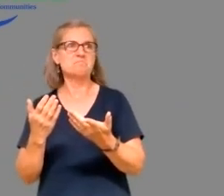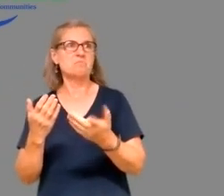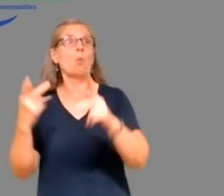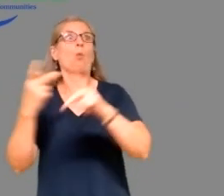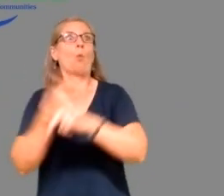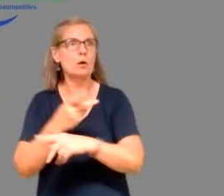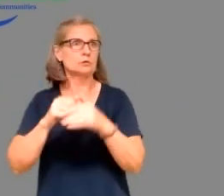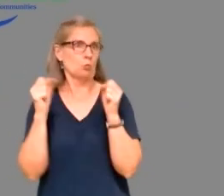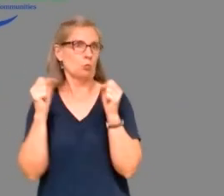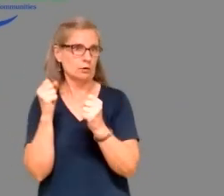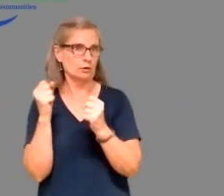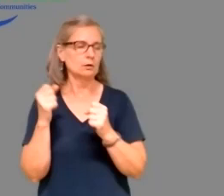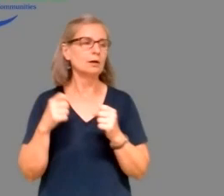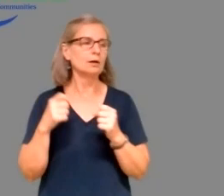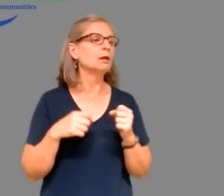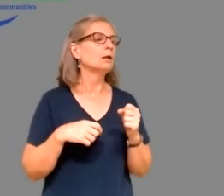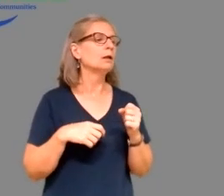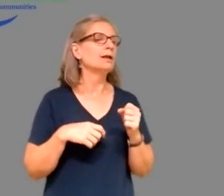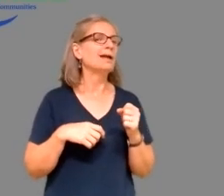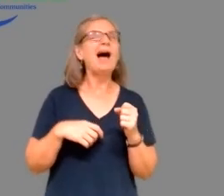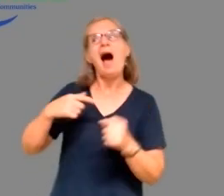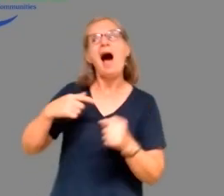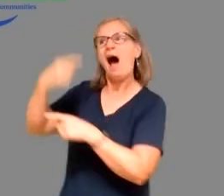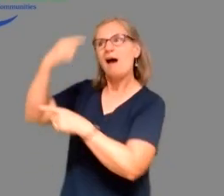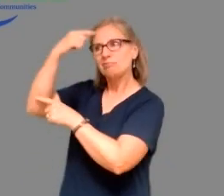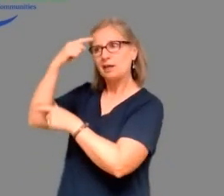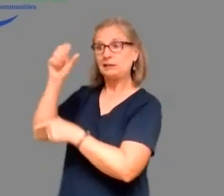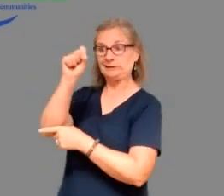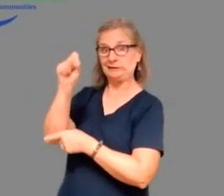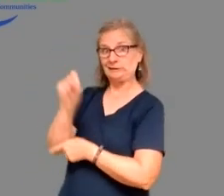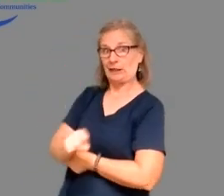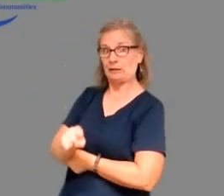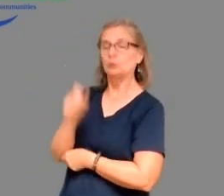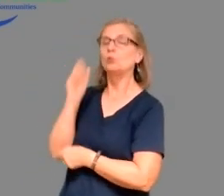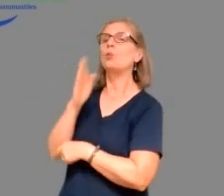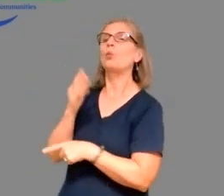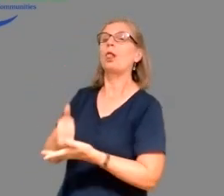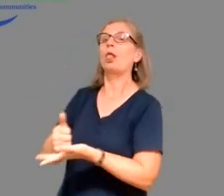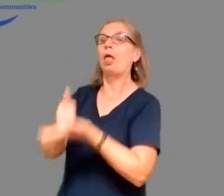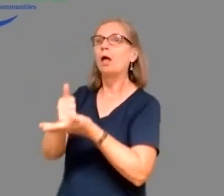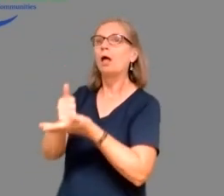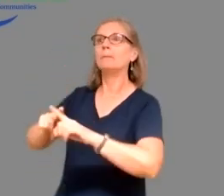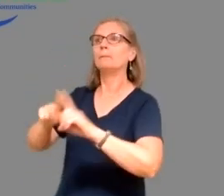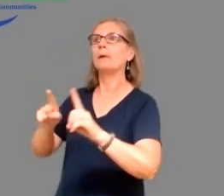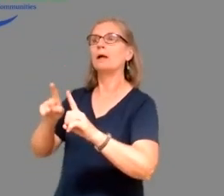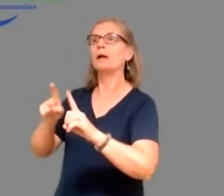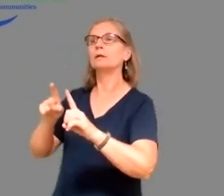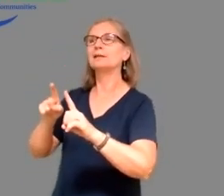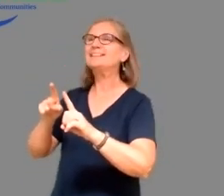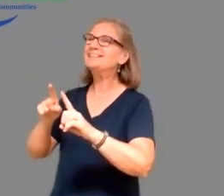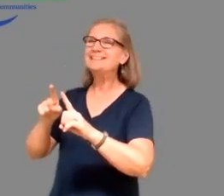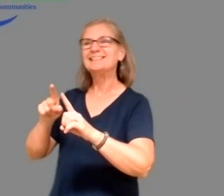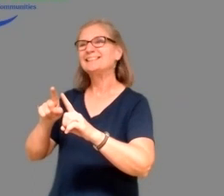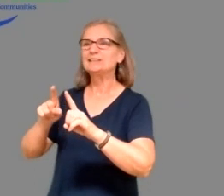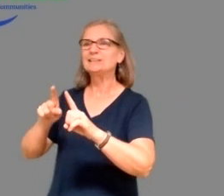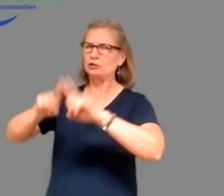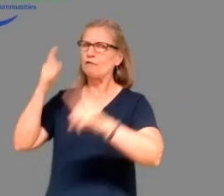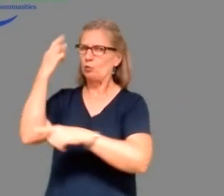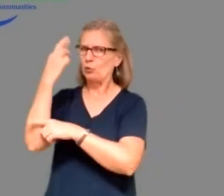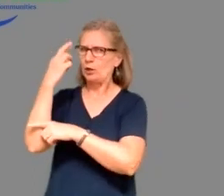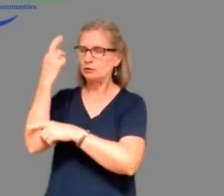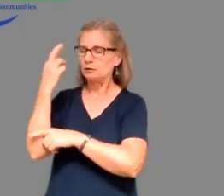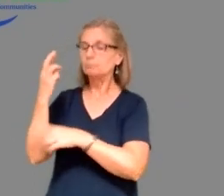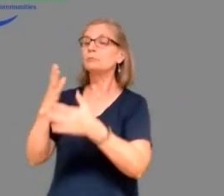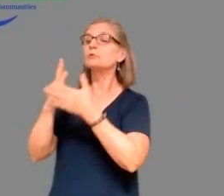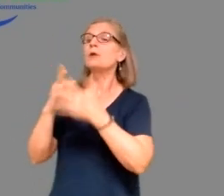us, but maybe for not the reason why some people may assume. A lot of people were asking early on, you know, as it gets warmer, is the virus going to